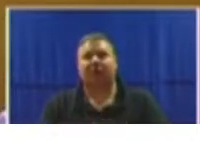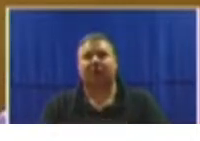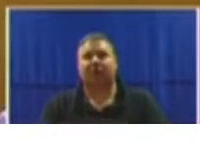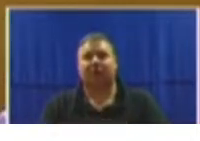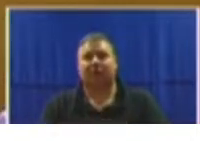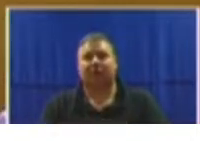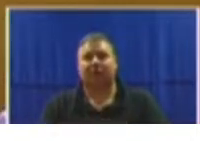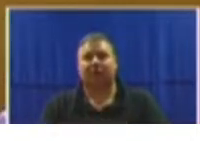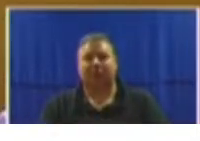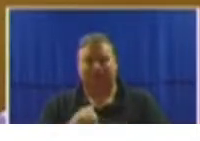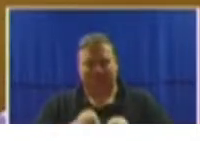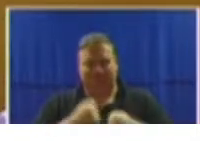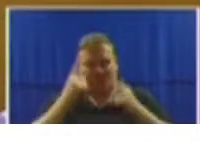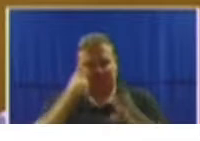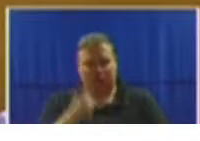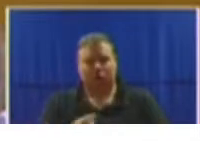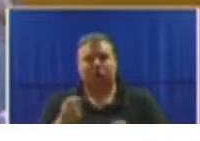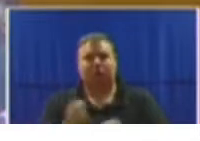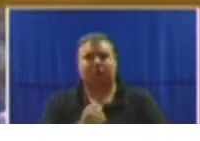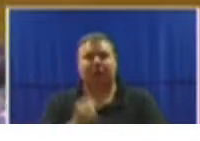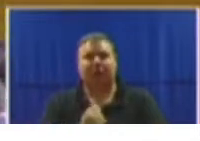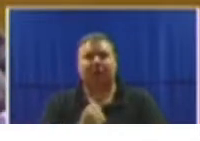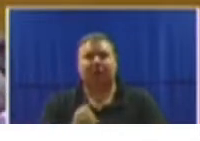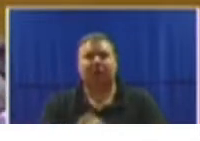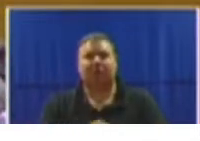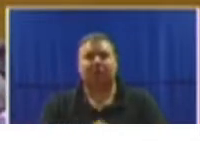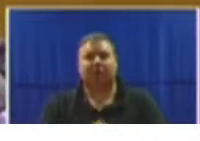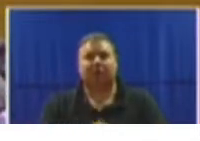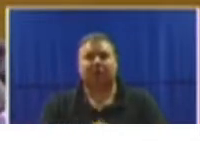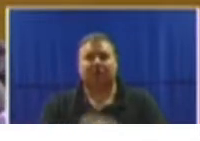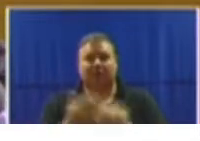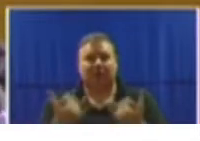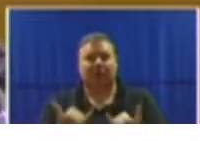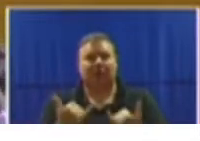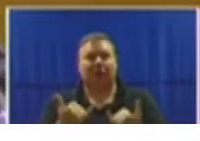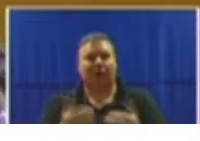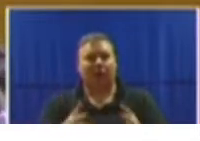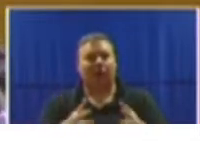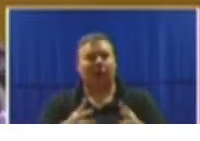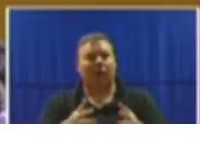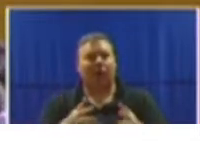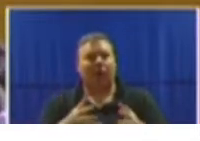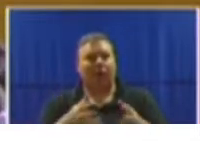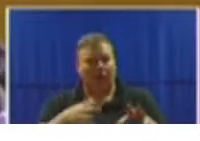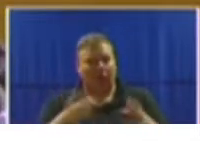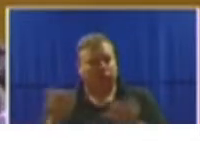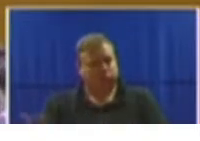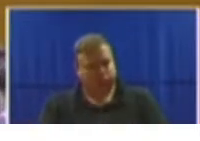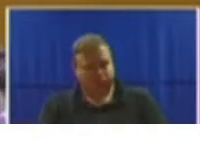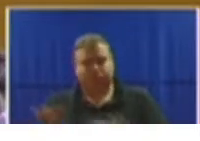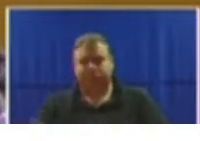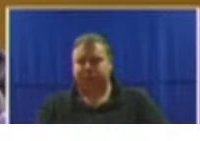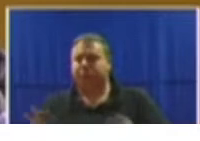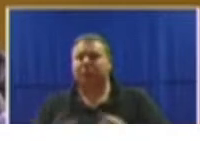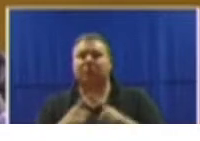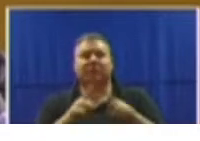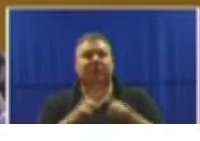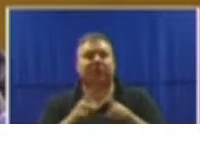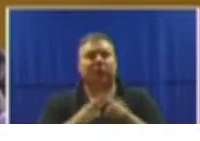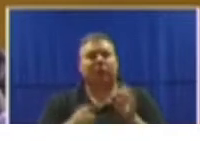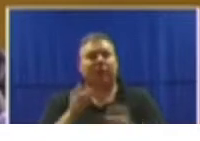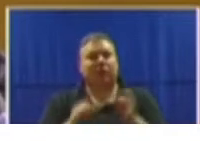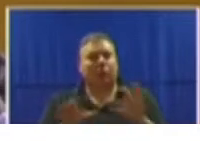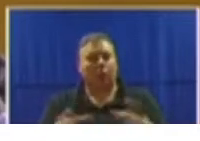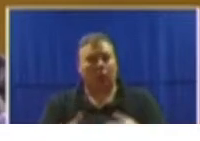as I have ruled, now recognize the different parties who are here and allow them to make a